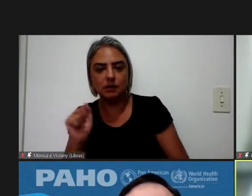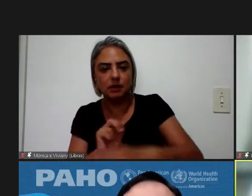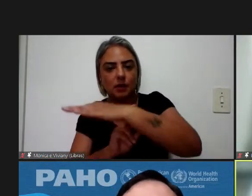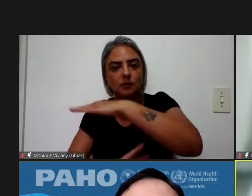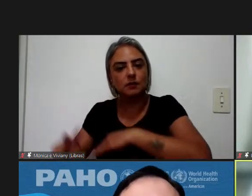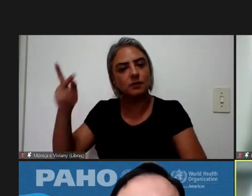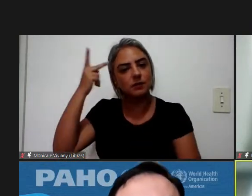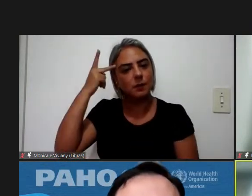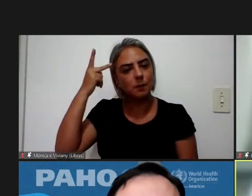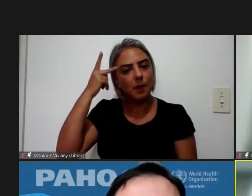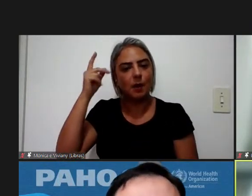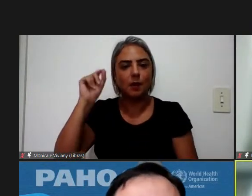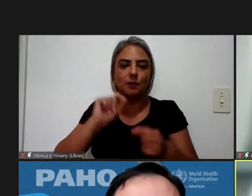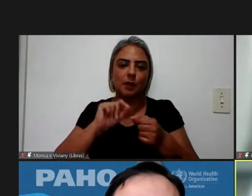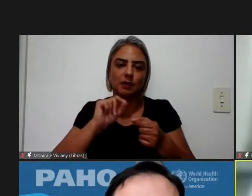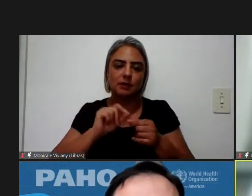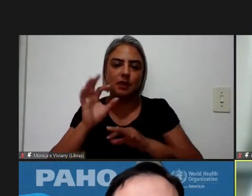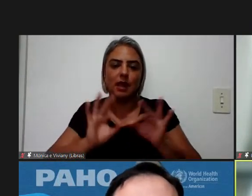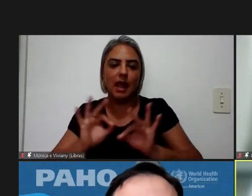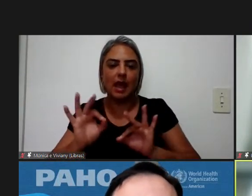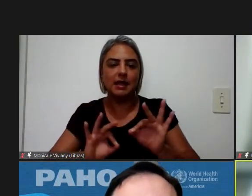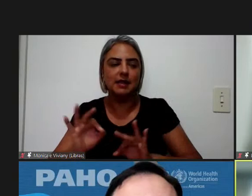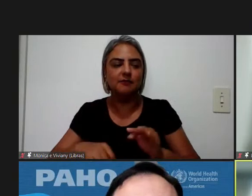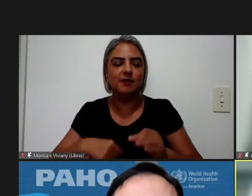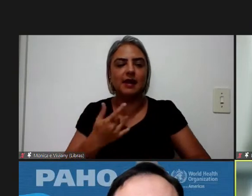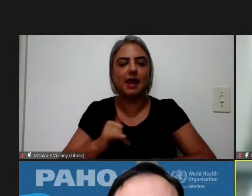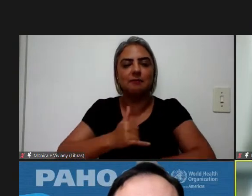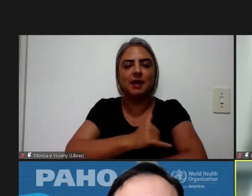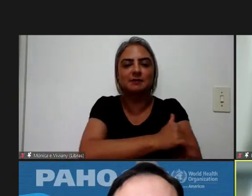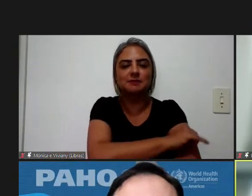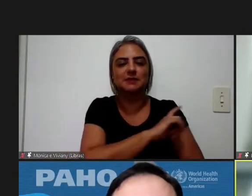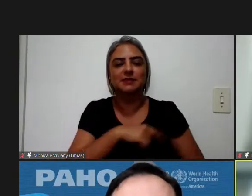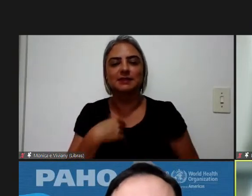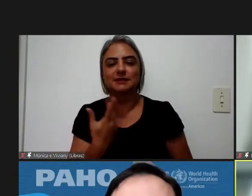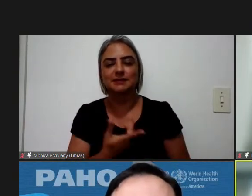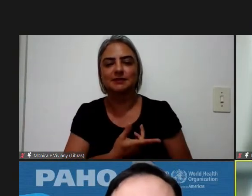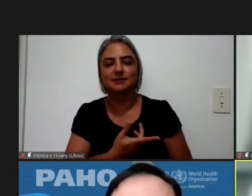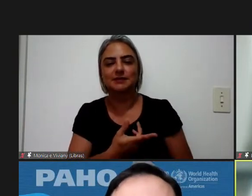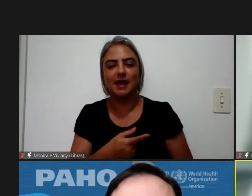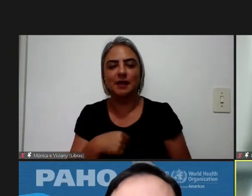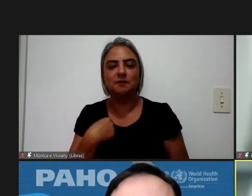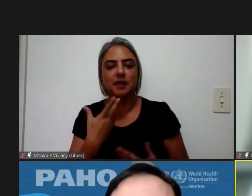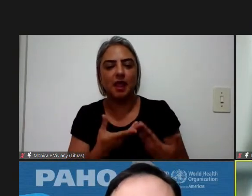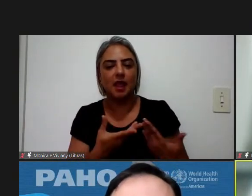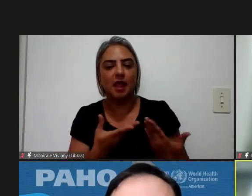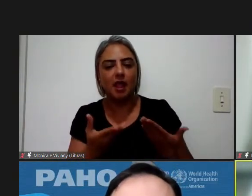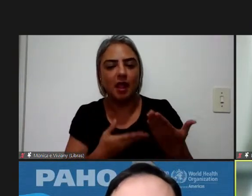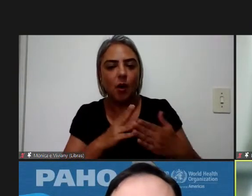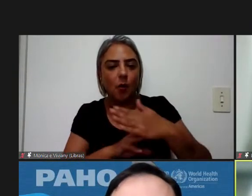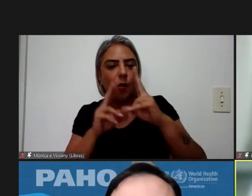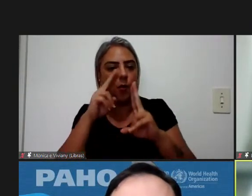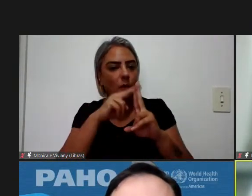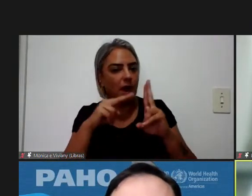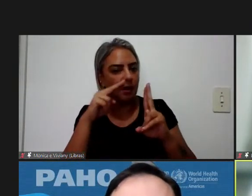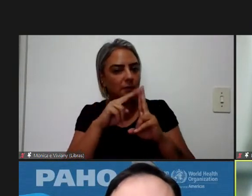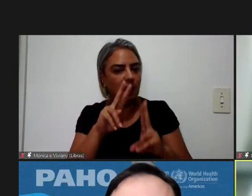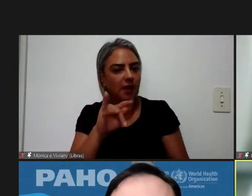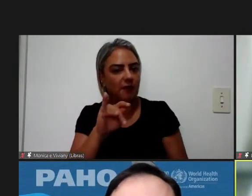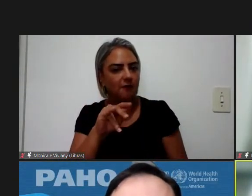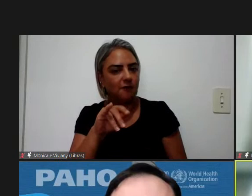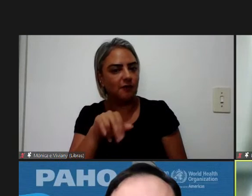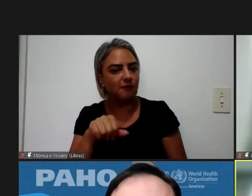as Patricia of the University of São Paulo, we have this obesity and hypertension